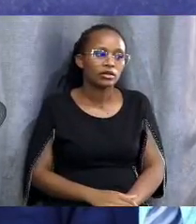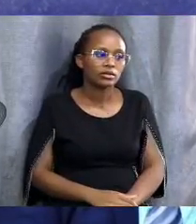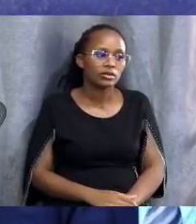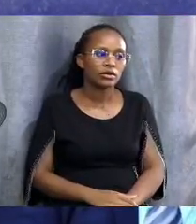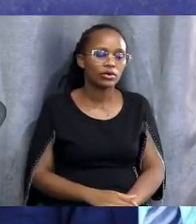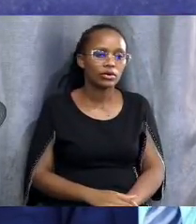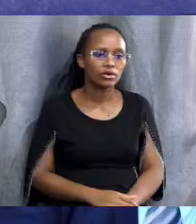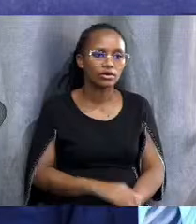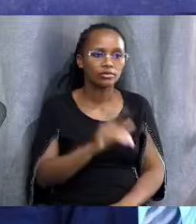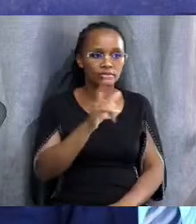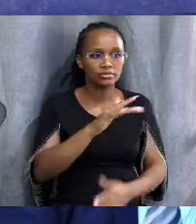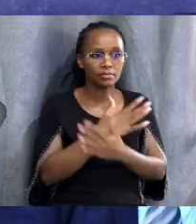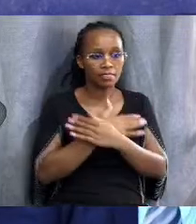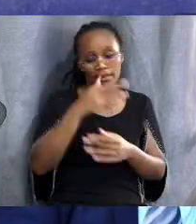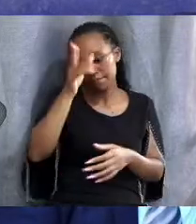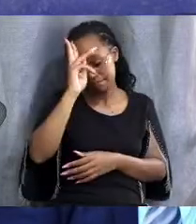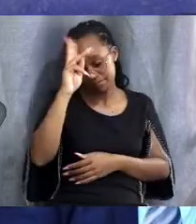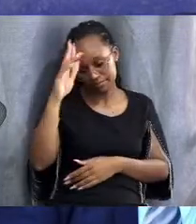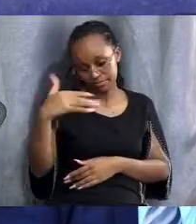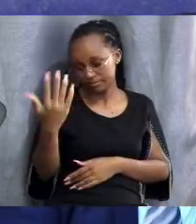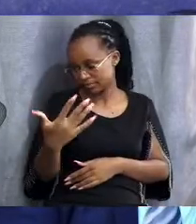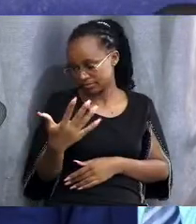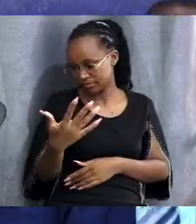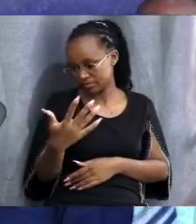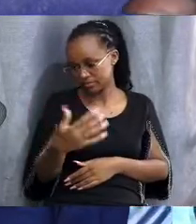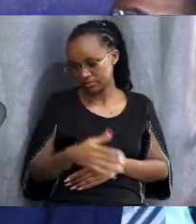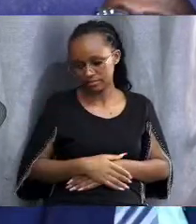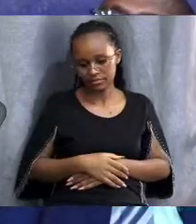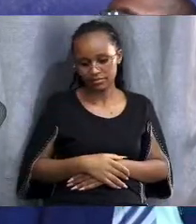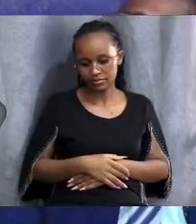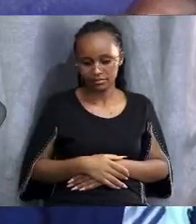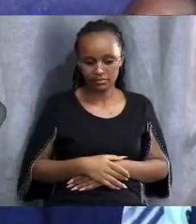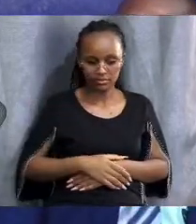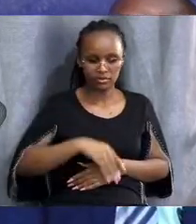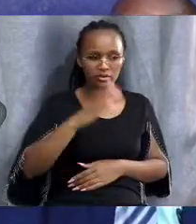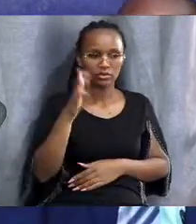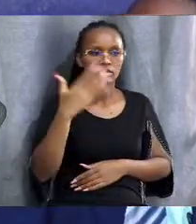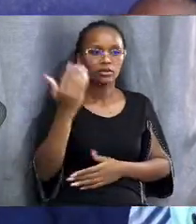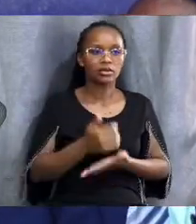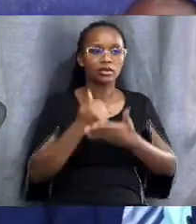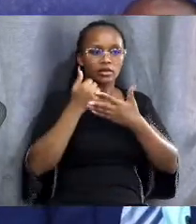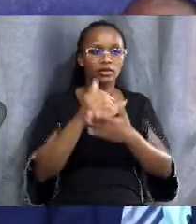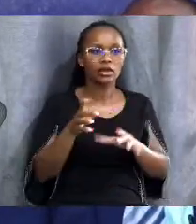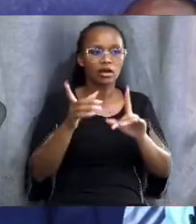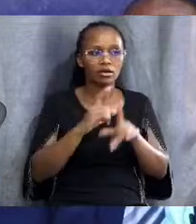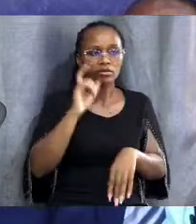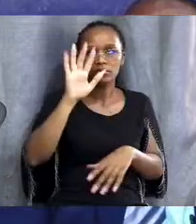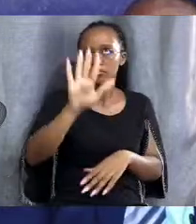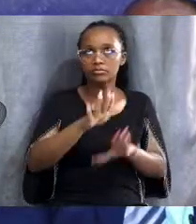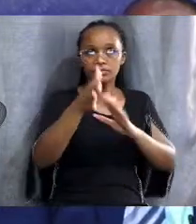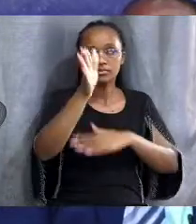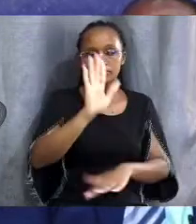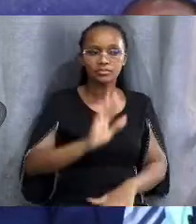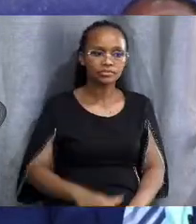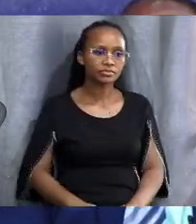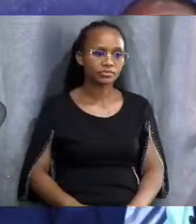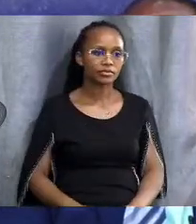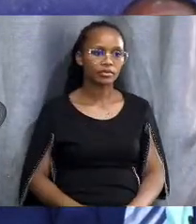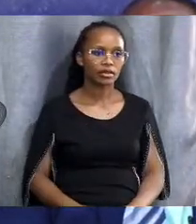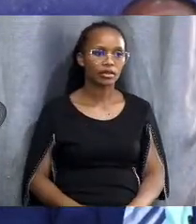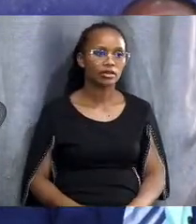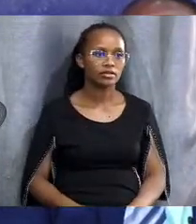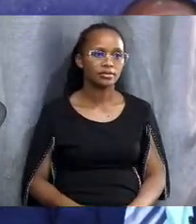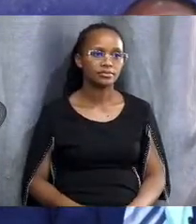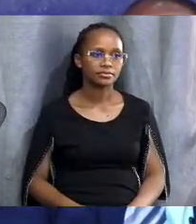remember, your ever-present help is found in God. The